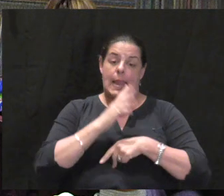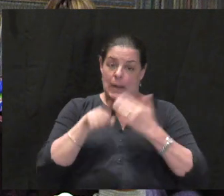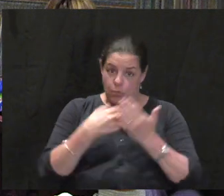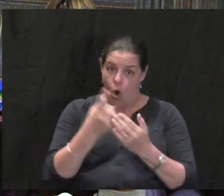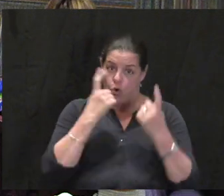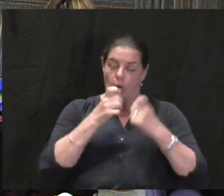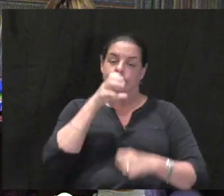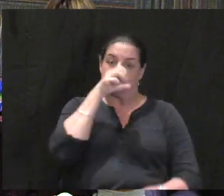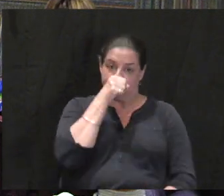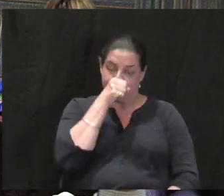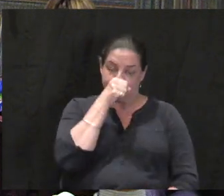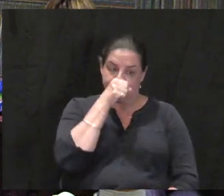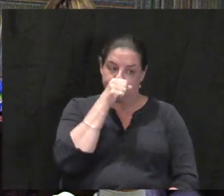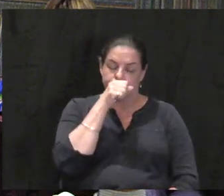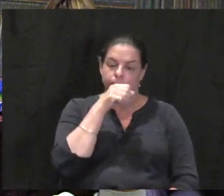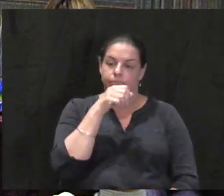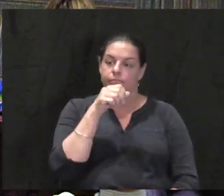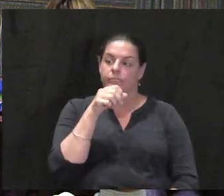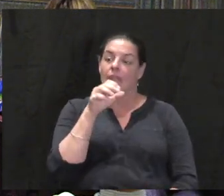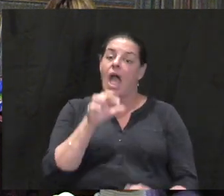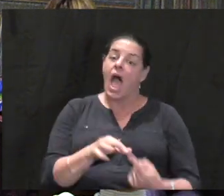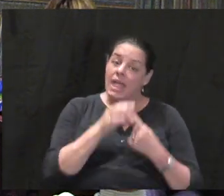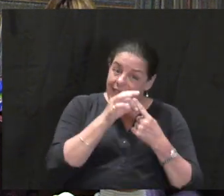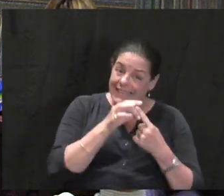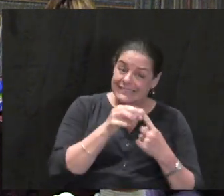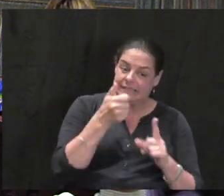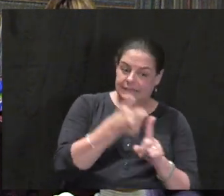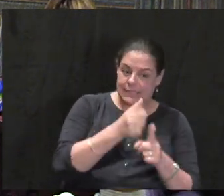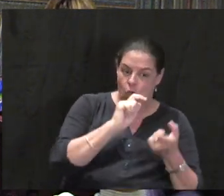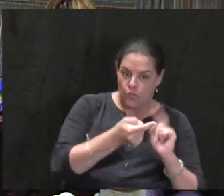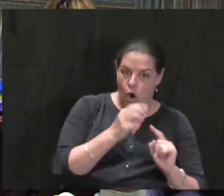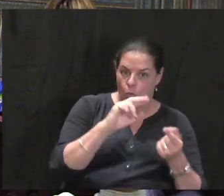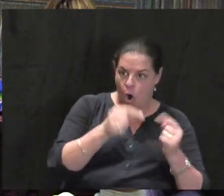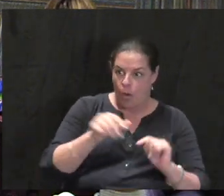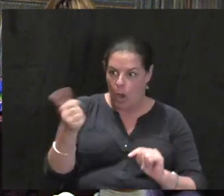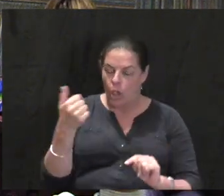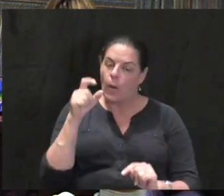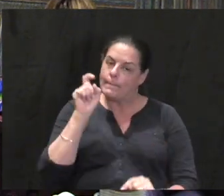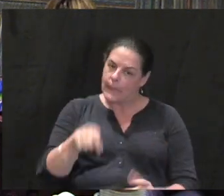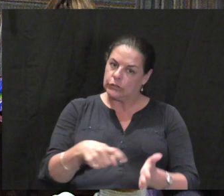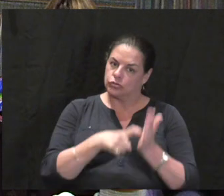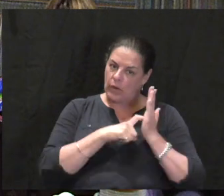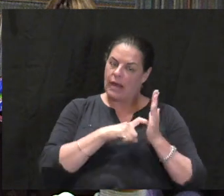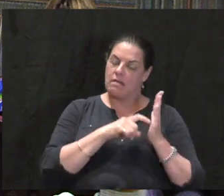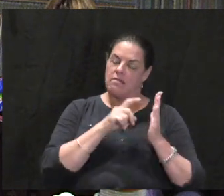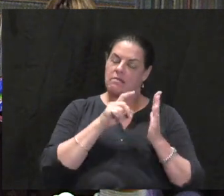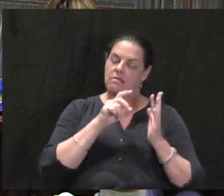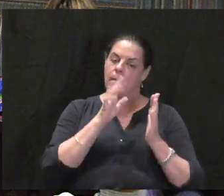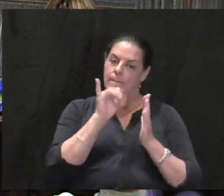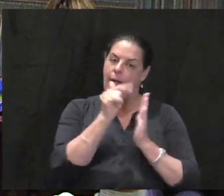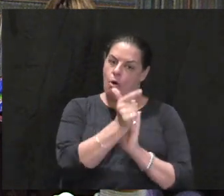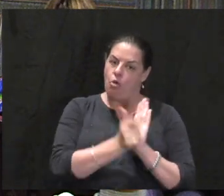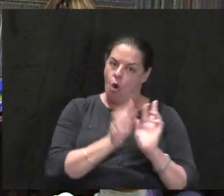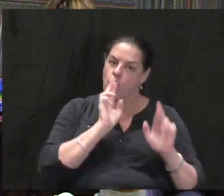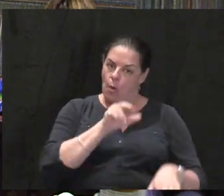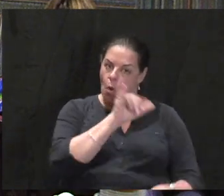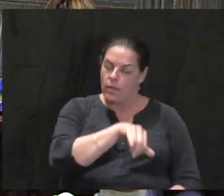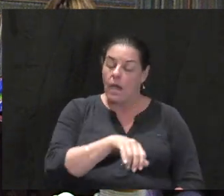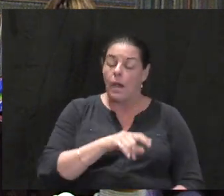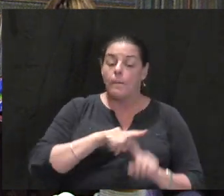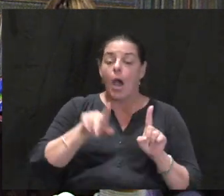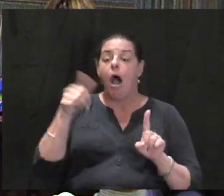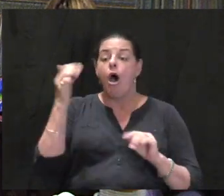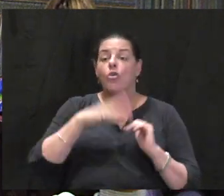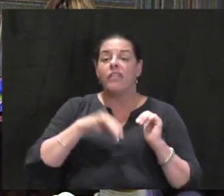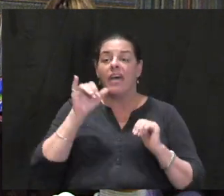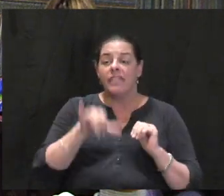definitely look to listen and definitely hear what needs to happen and try to work towards making that happen.